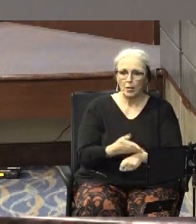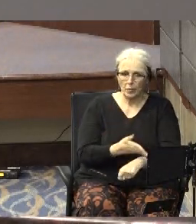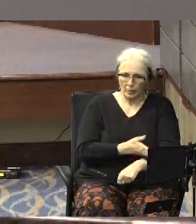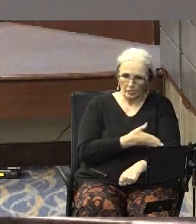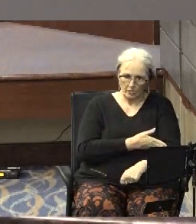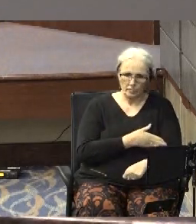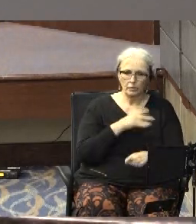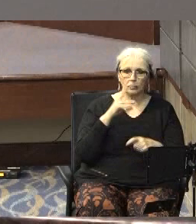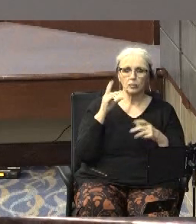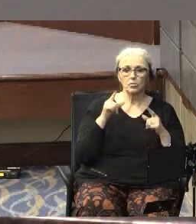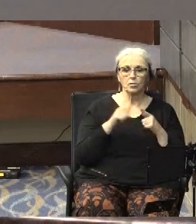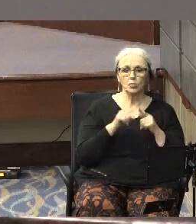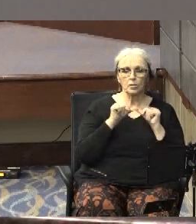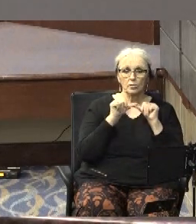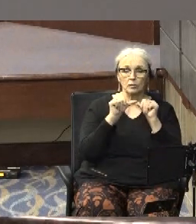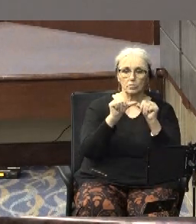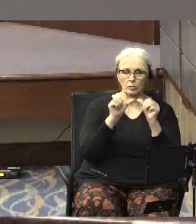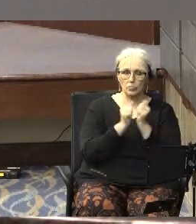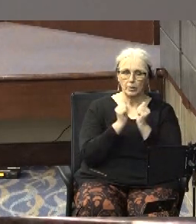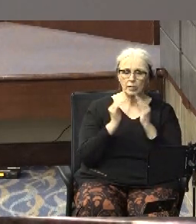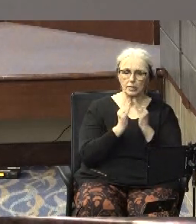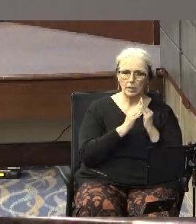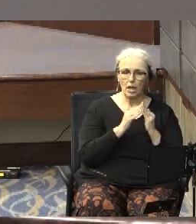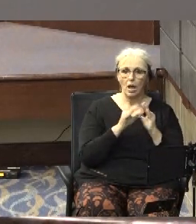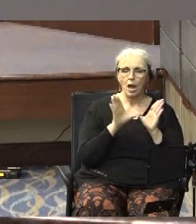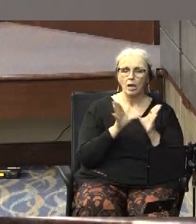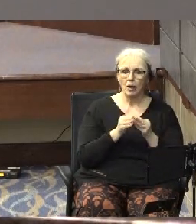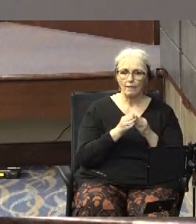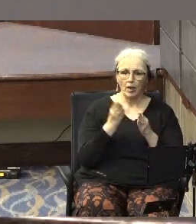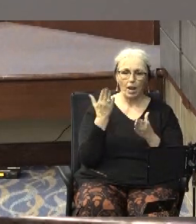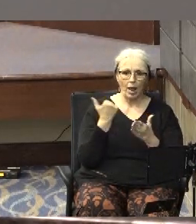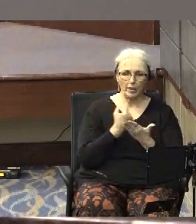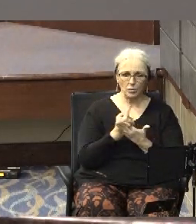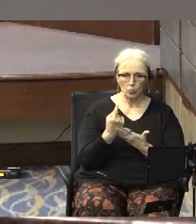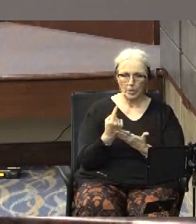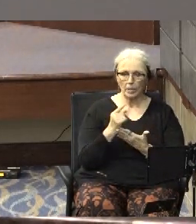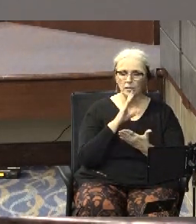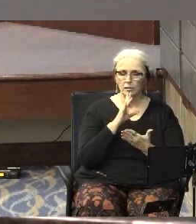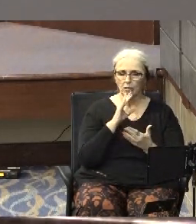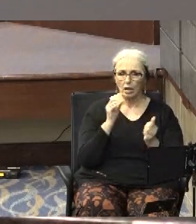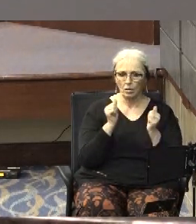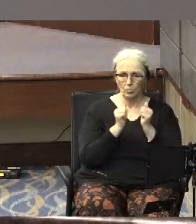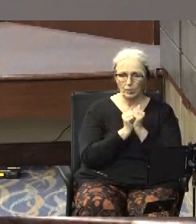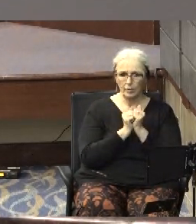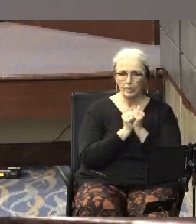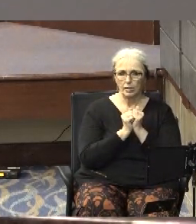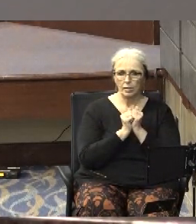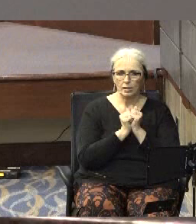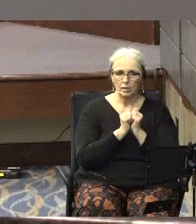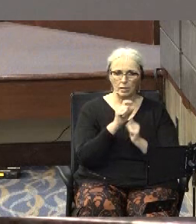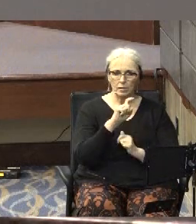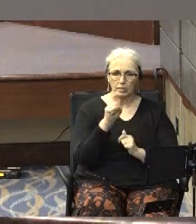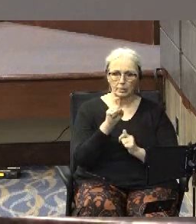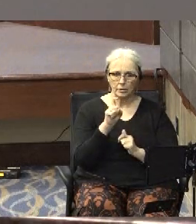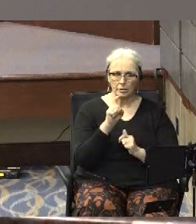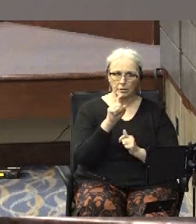of our city. I was at a conference last week and spoke with the TxDOT